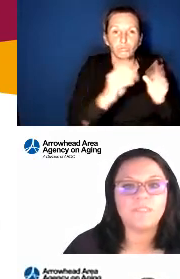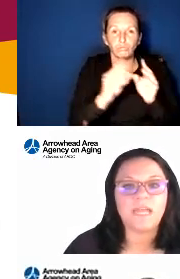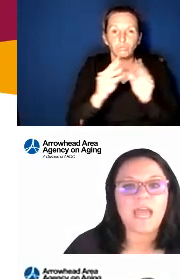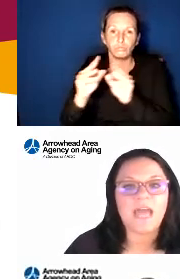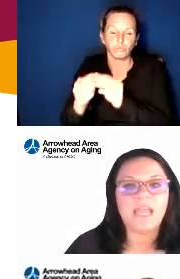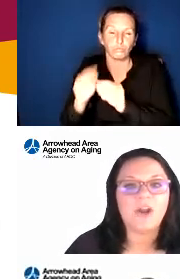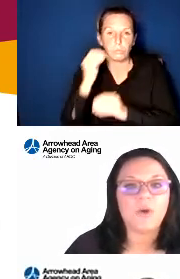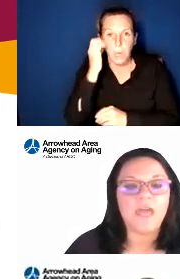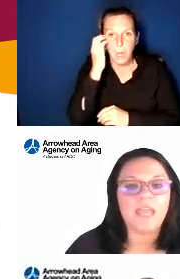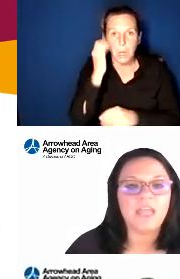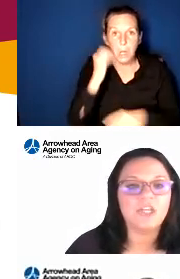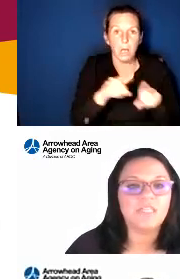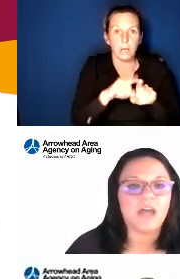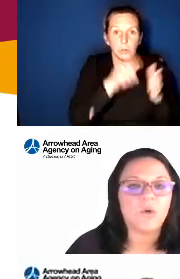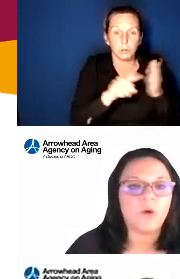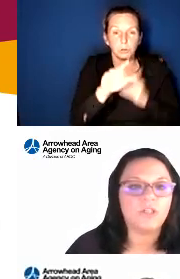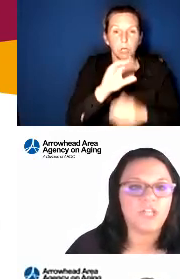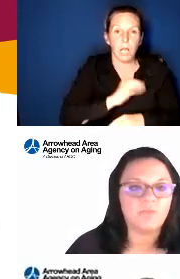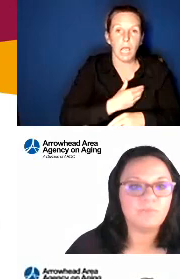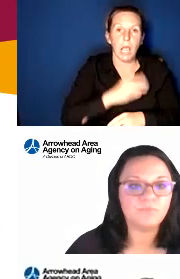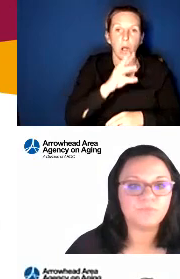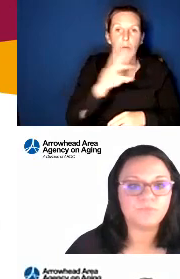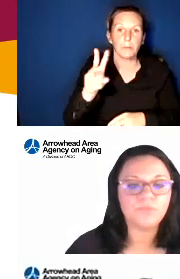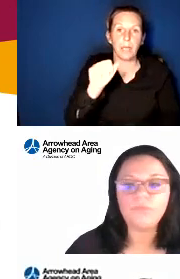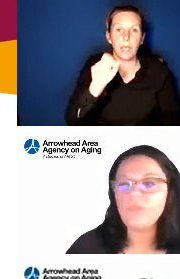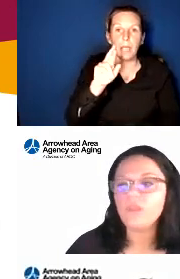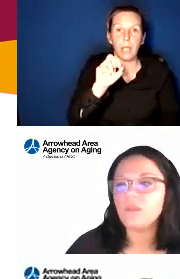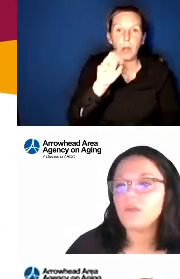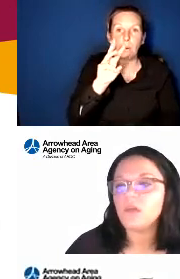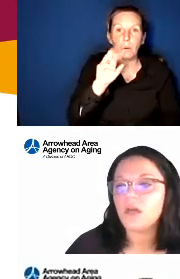our website at arrowheadaging.org.